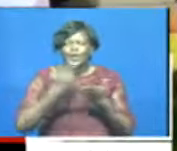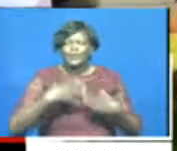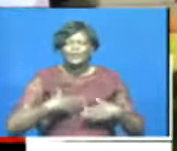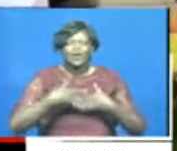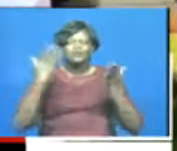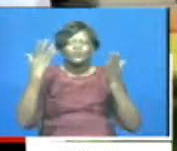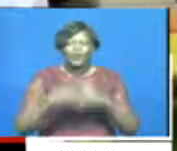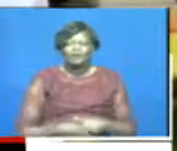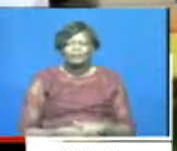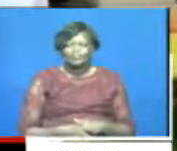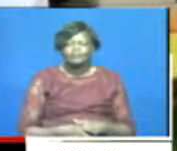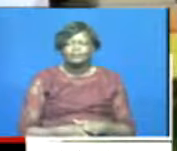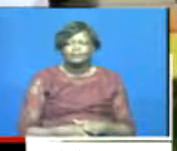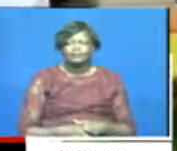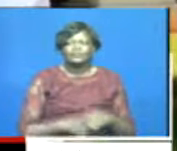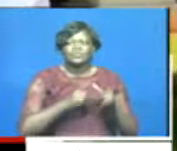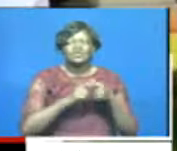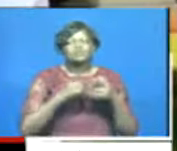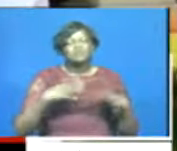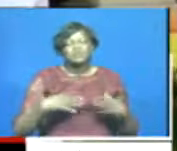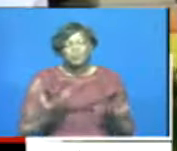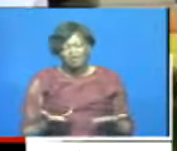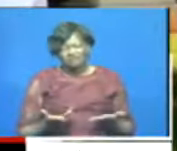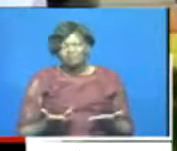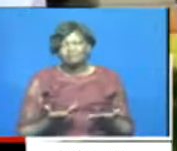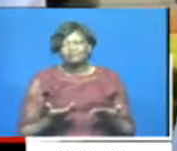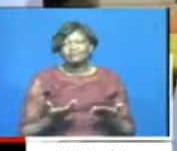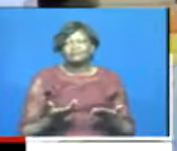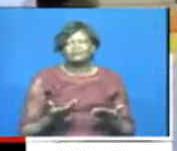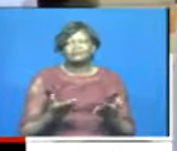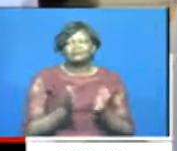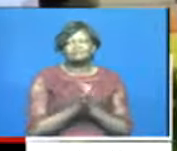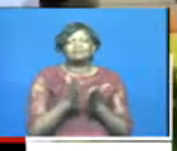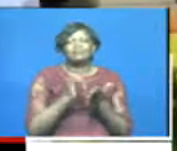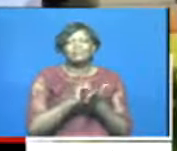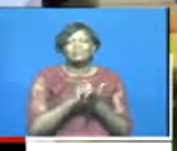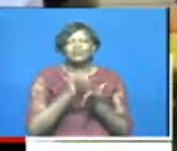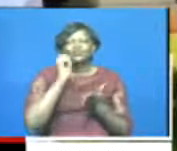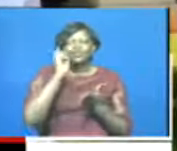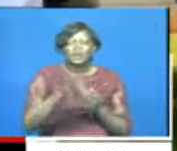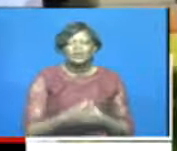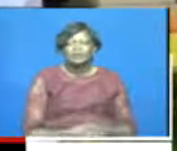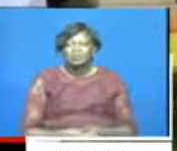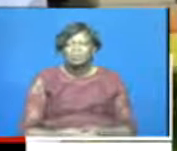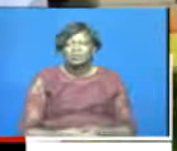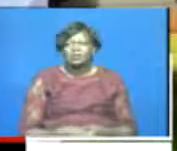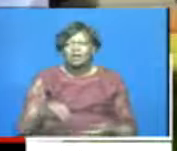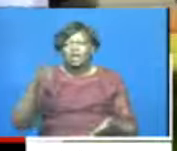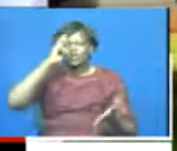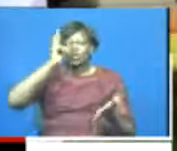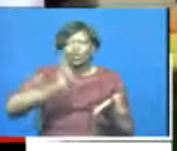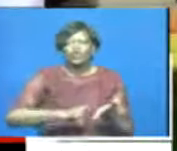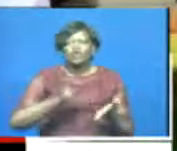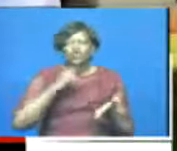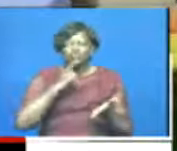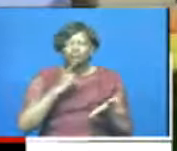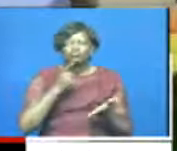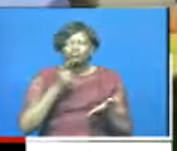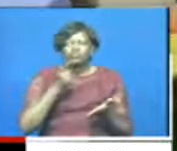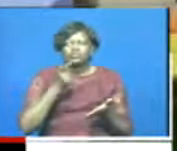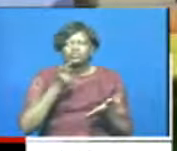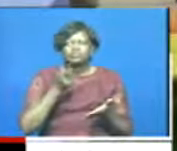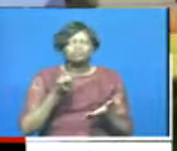Na wako na mitambo fulani ambayo itagundua nani anaongeza hii mambo ya hate